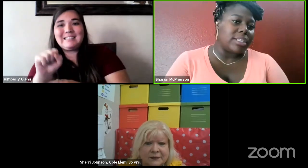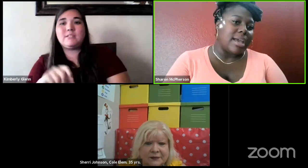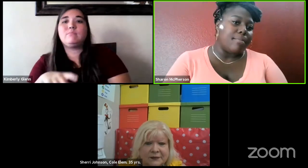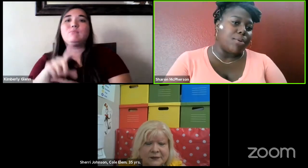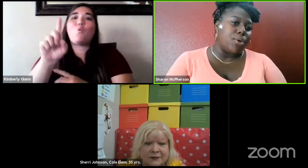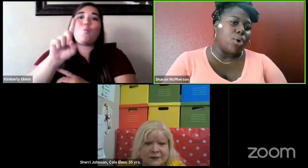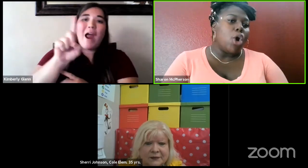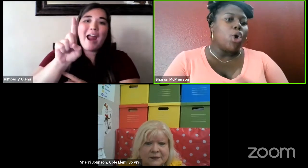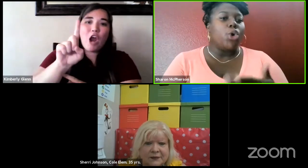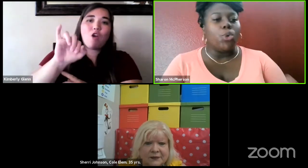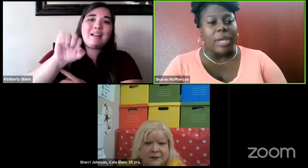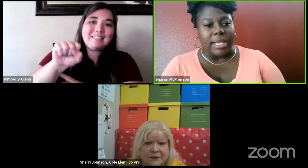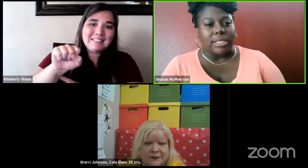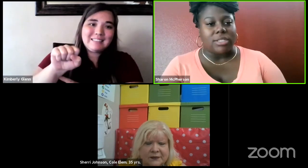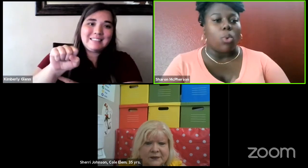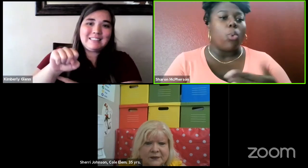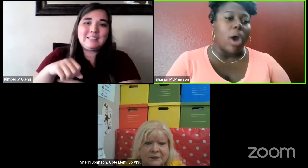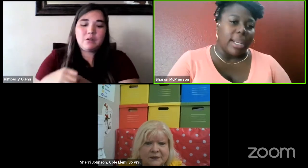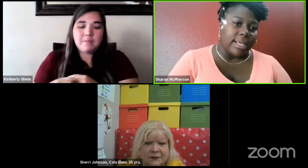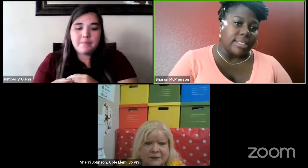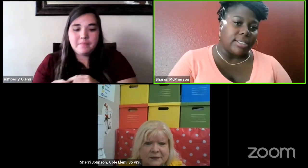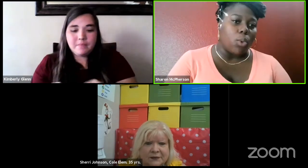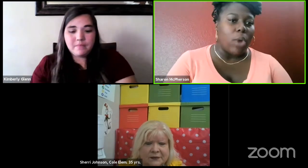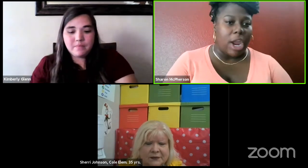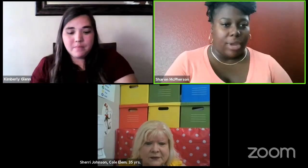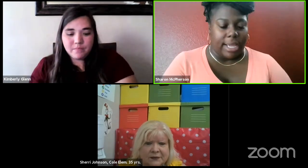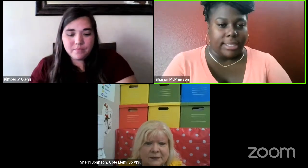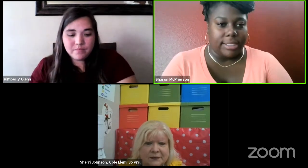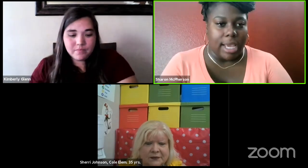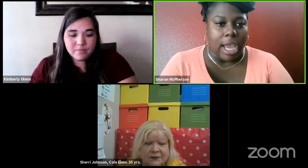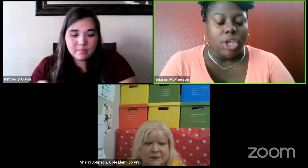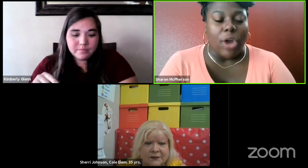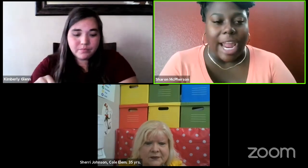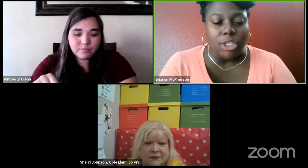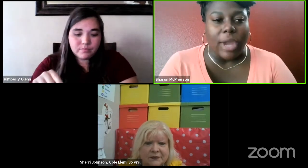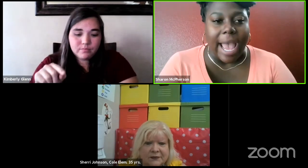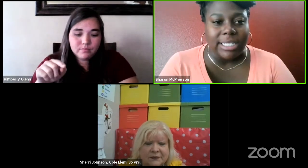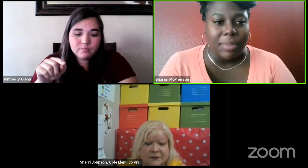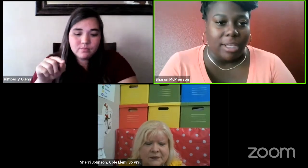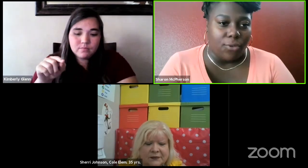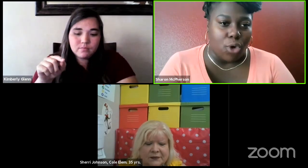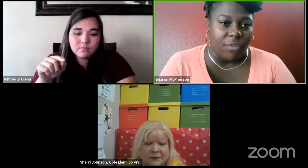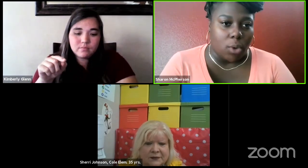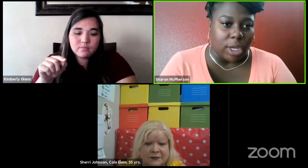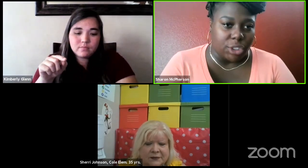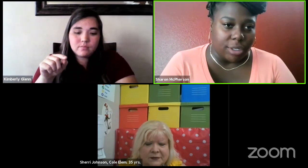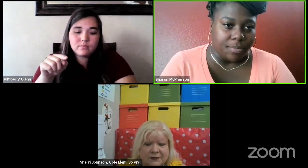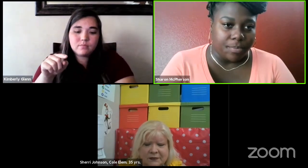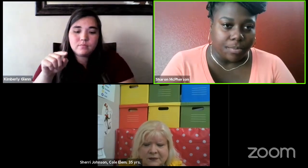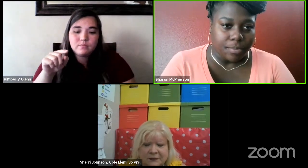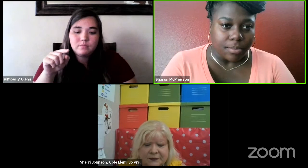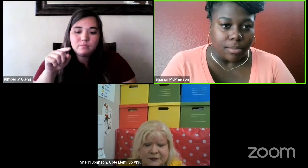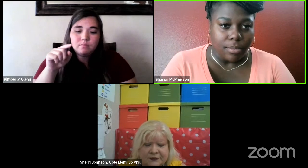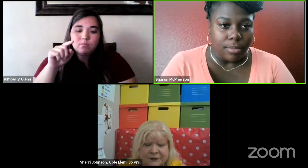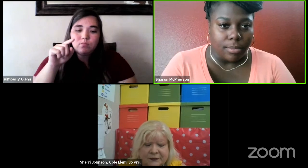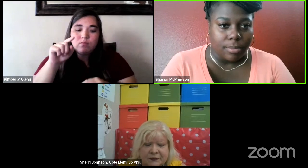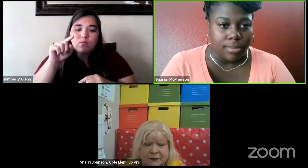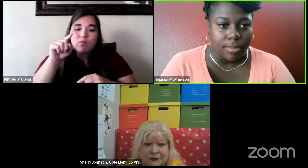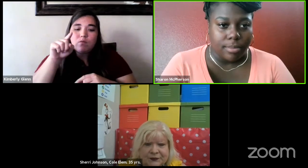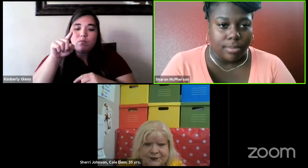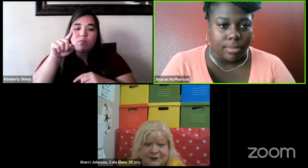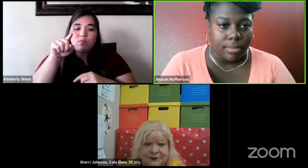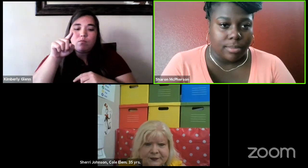So for example, who is, what is, where is? Your answer has to be in the form of a question.